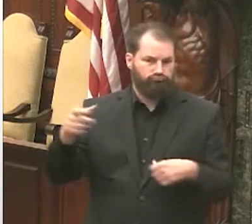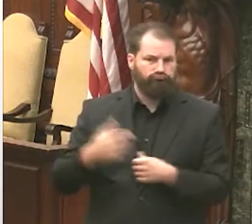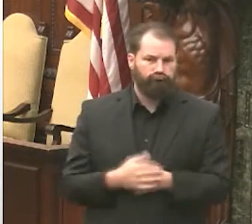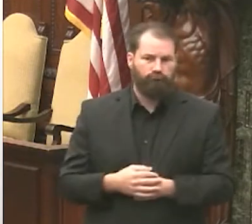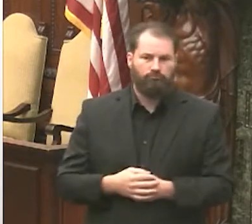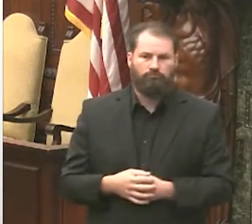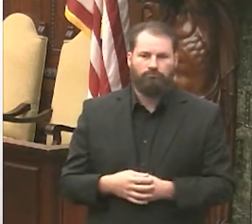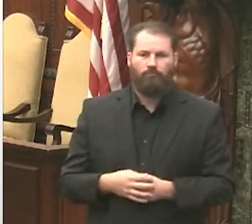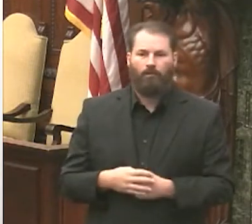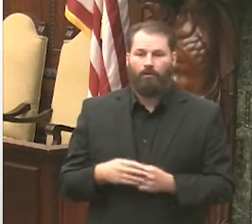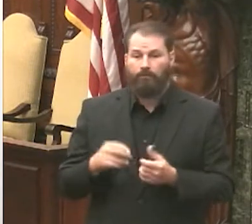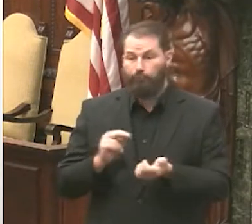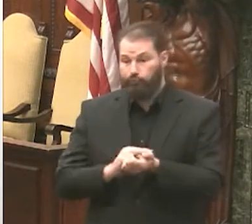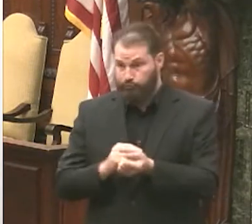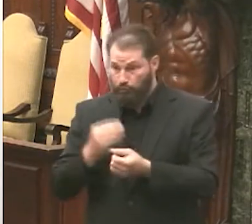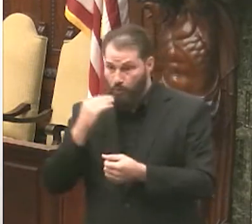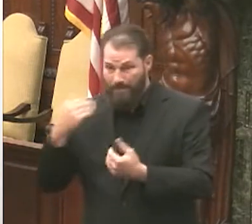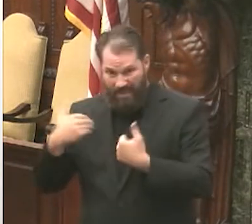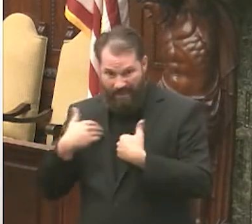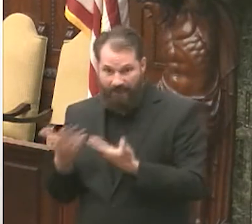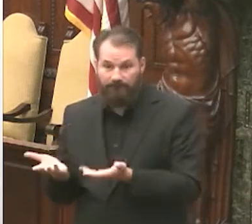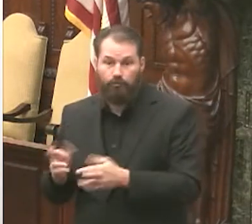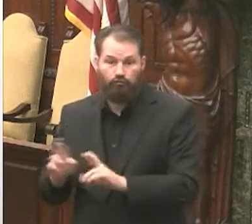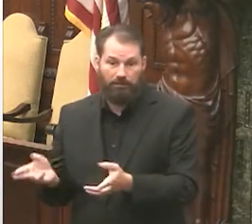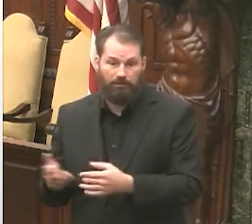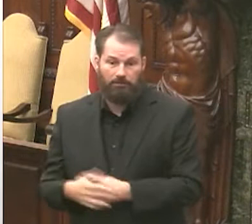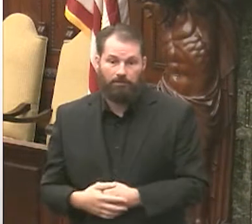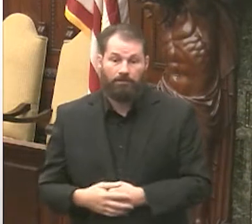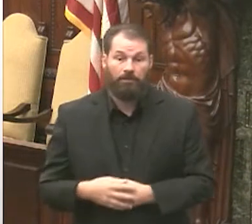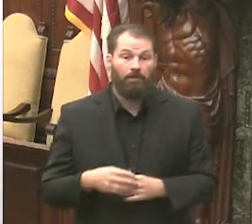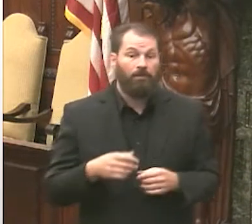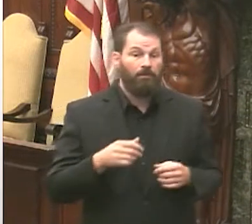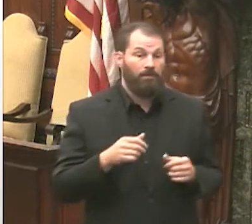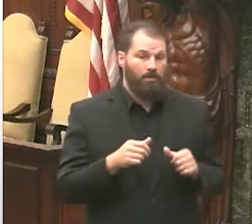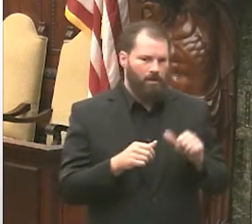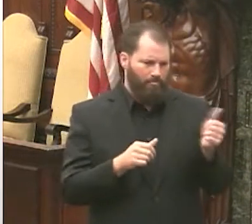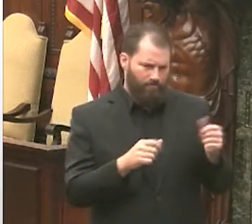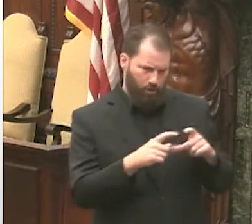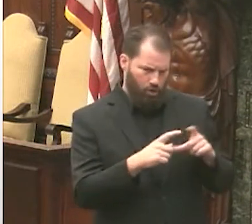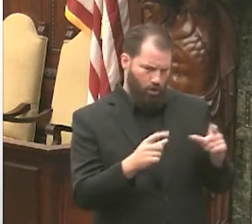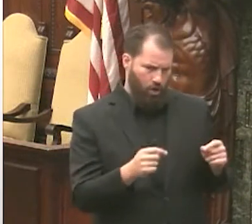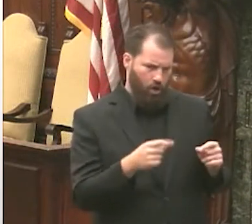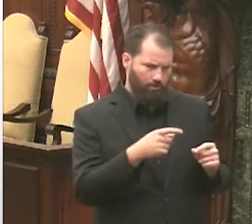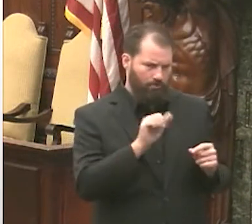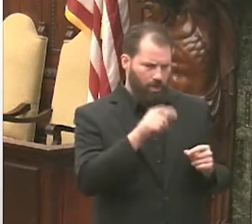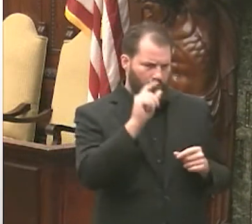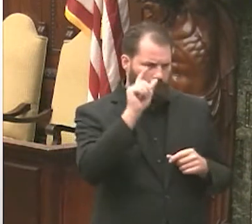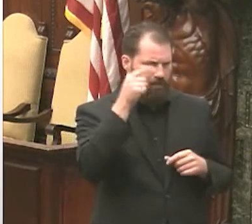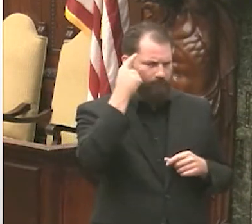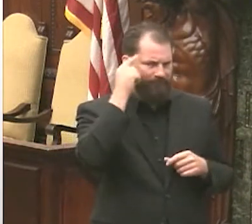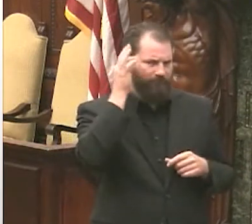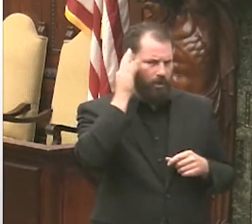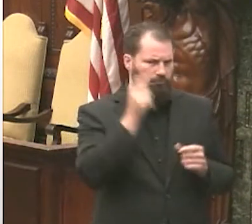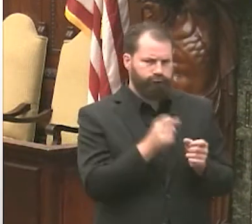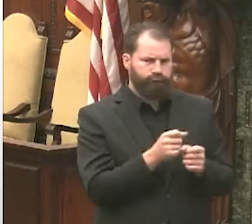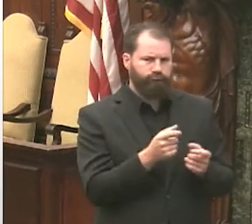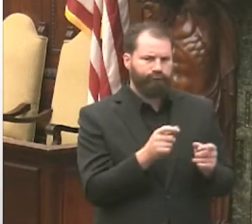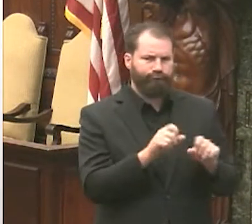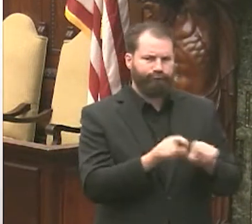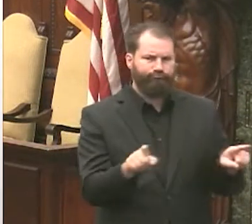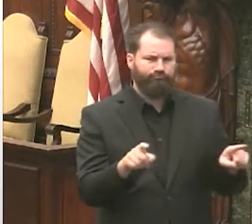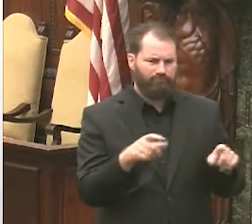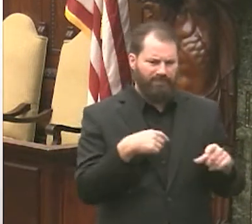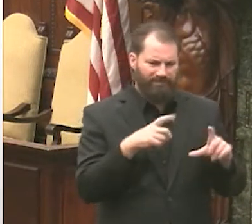nursing homes, and these card tests was announced yesterday. The federal government will be distributing these tests that can be done on cards that don't require